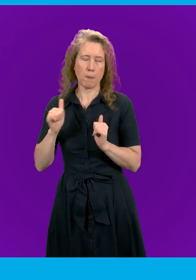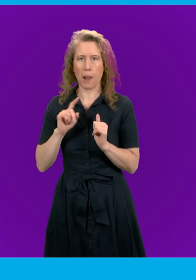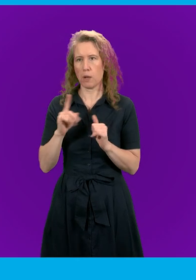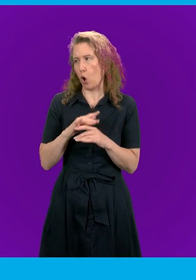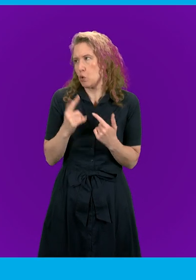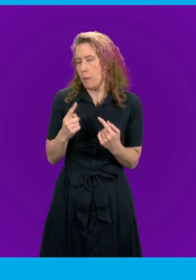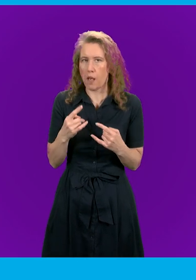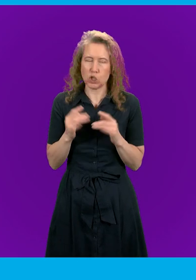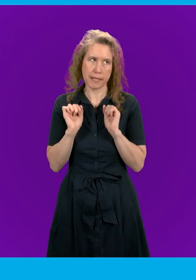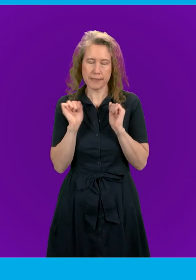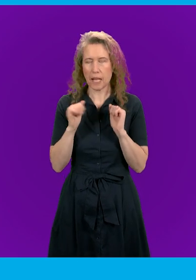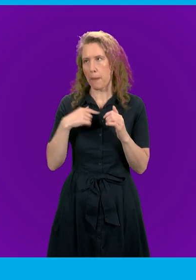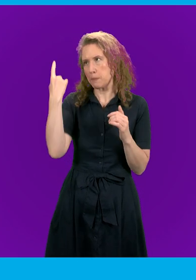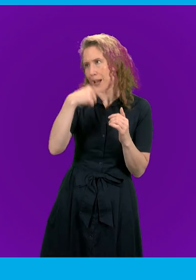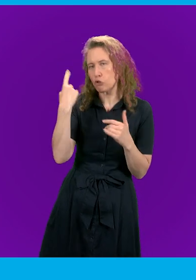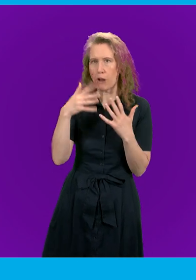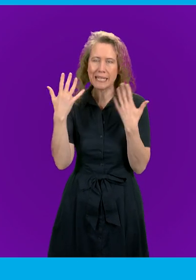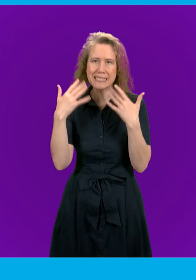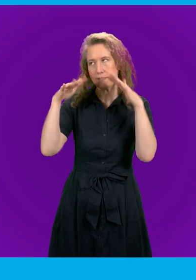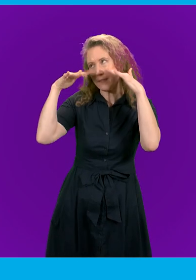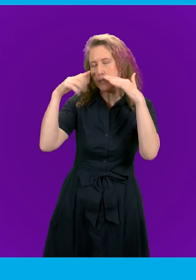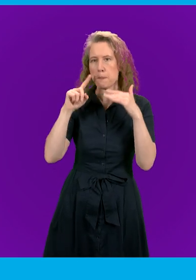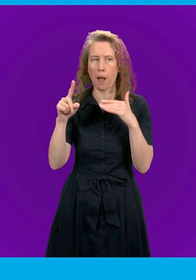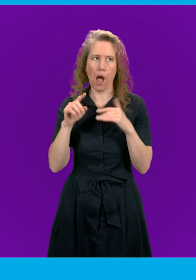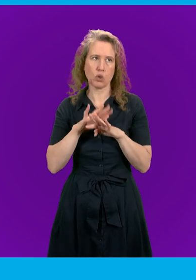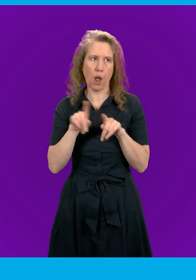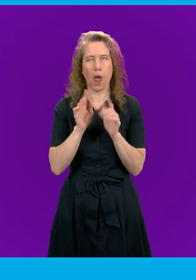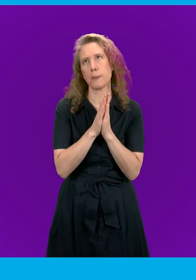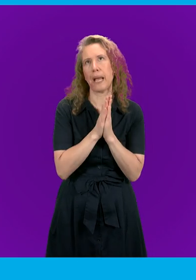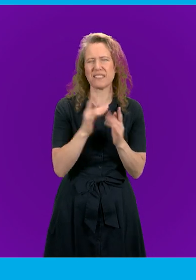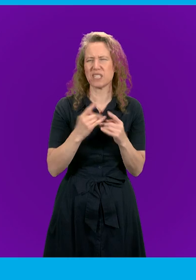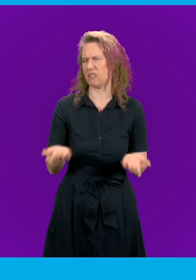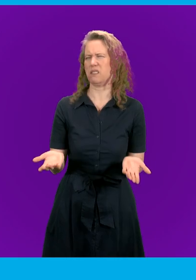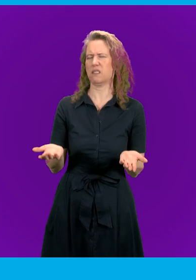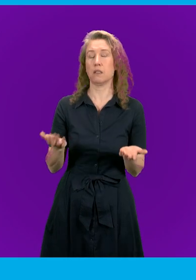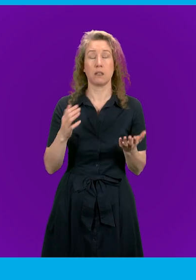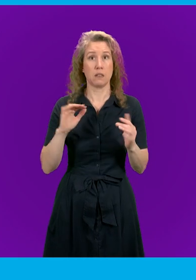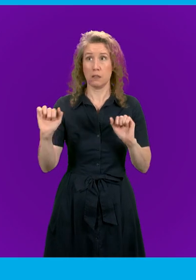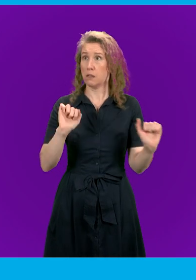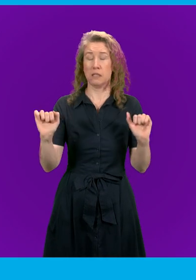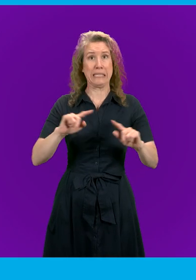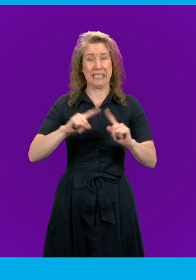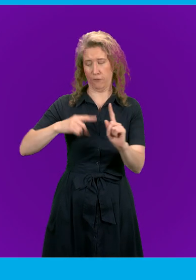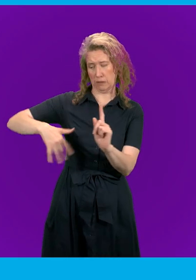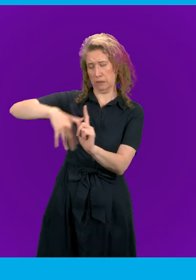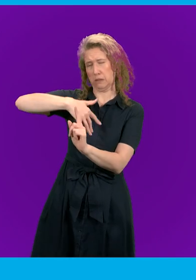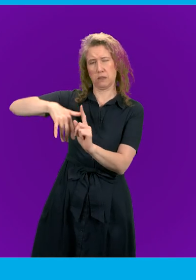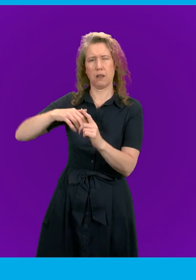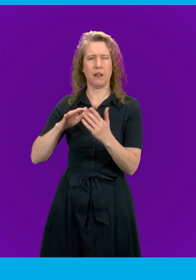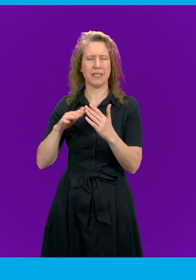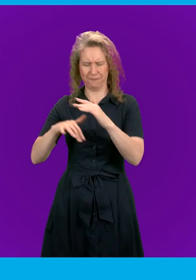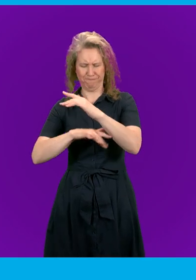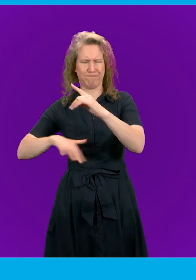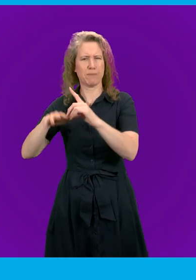sexually available, to look attractive but not like they're asking for it. So there's all these kind of pressures that we